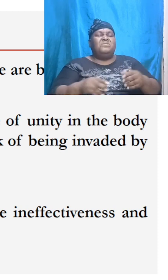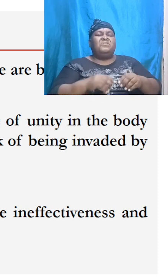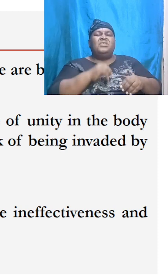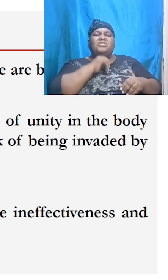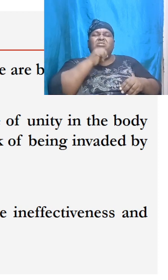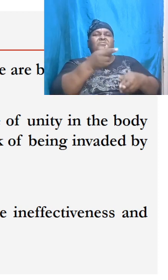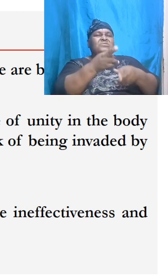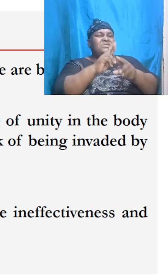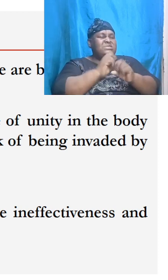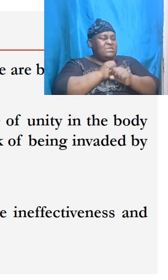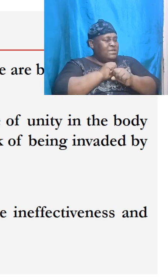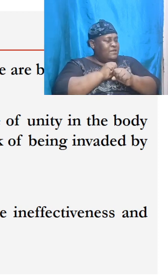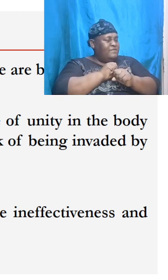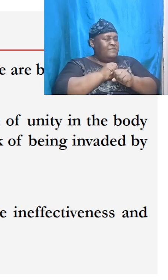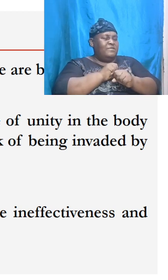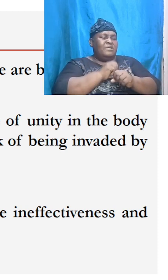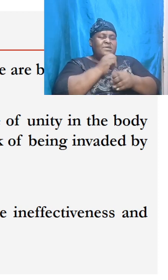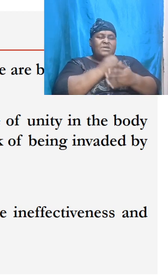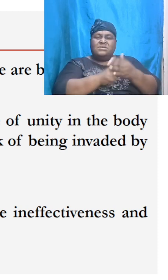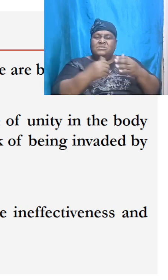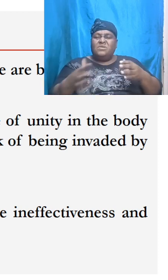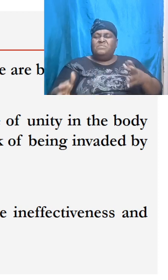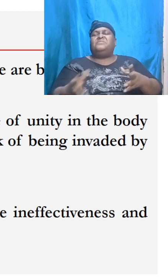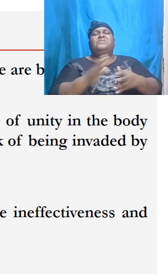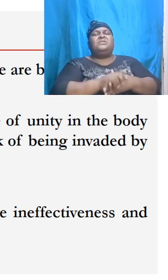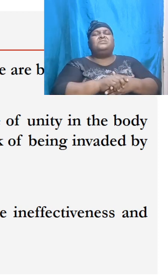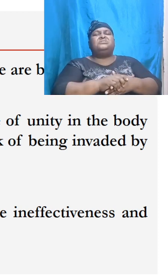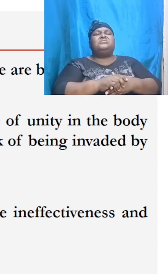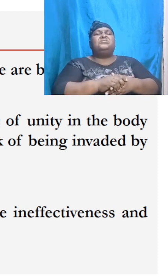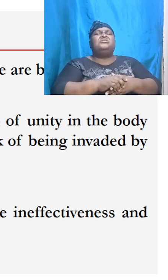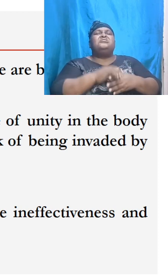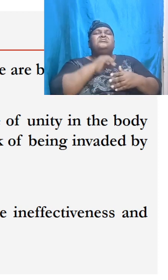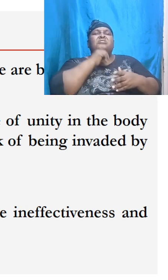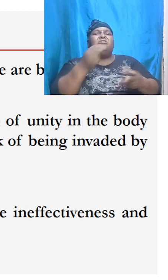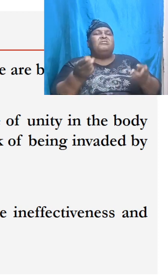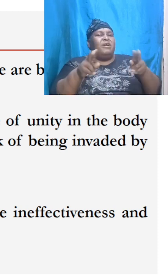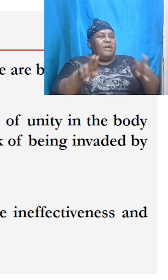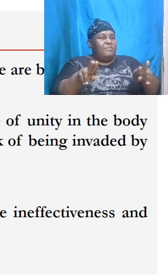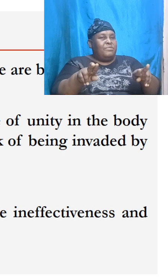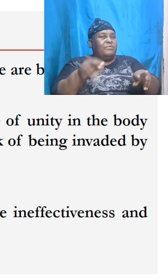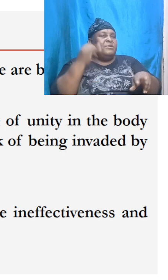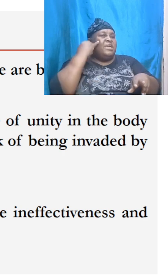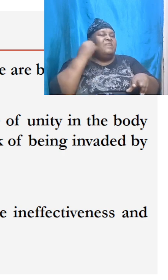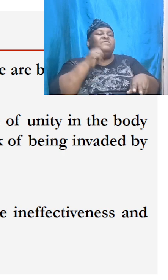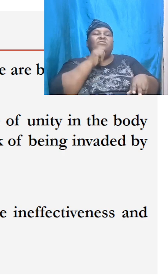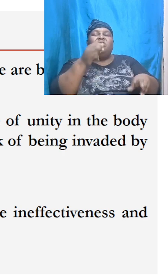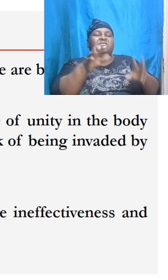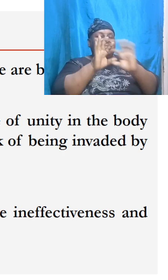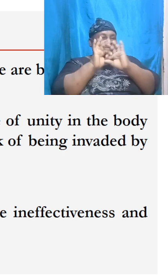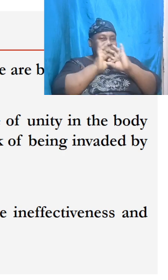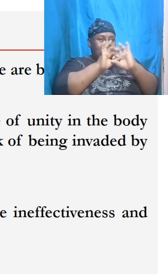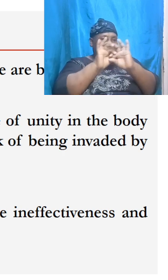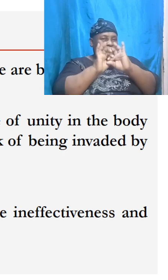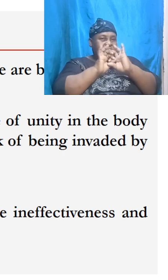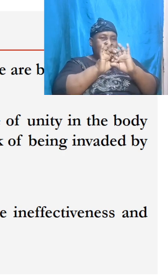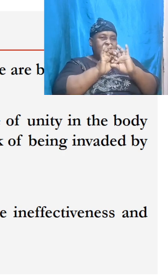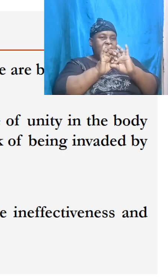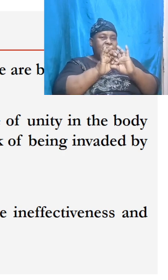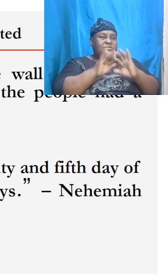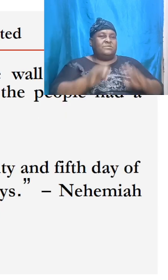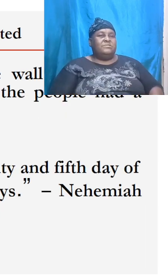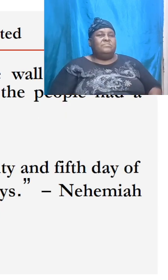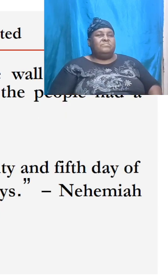accomplish, amen, if we are not united. Praise God. Now,